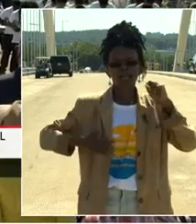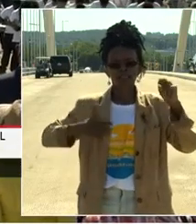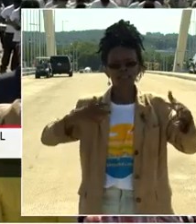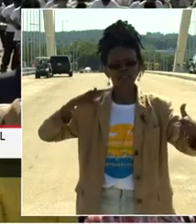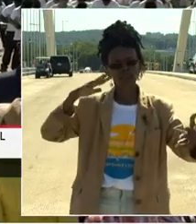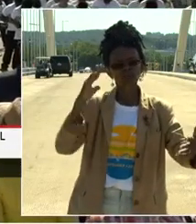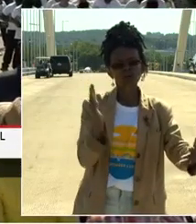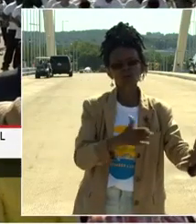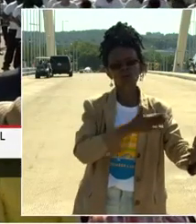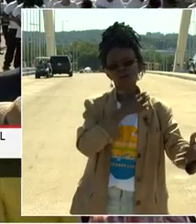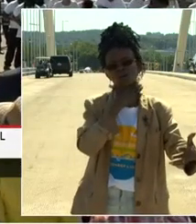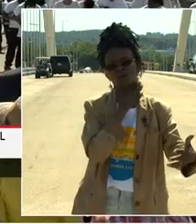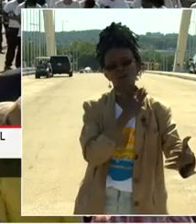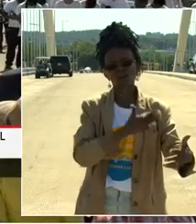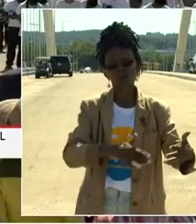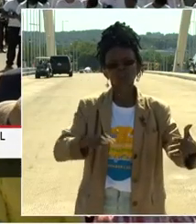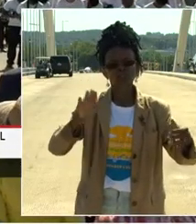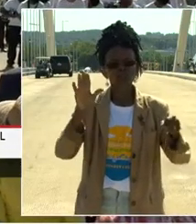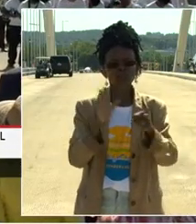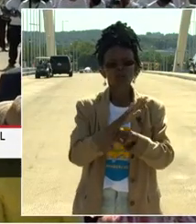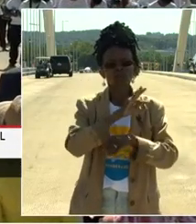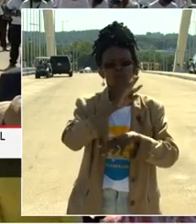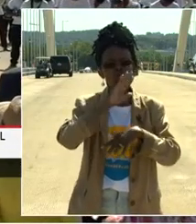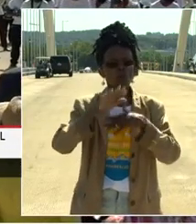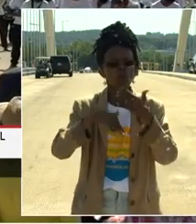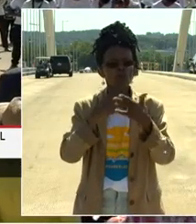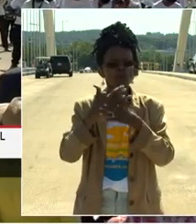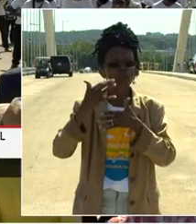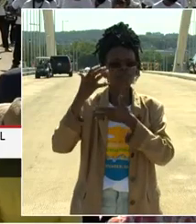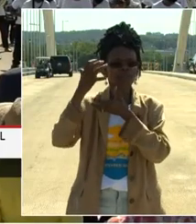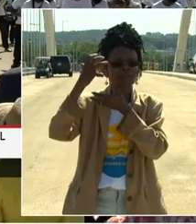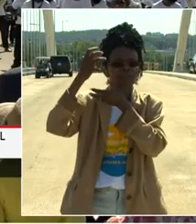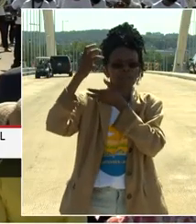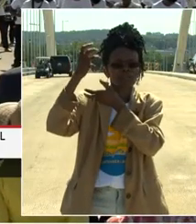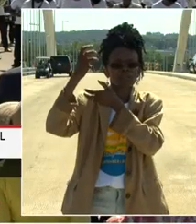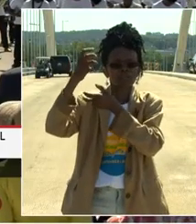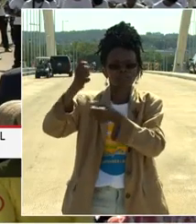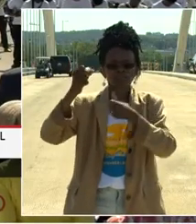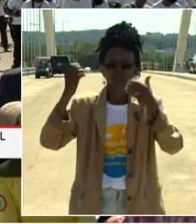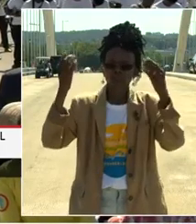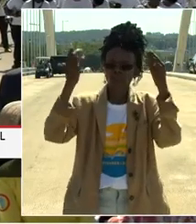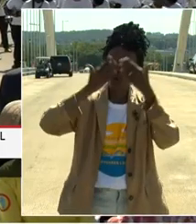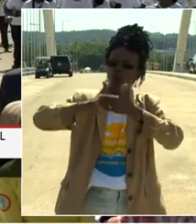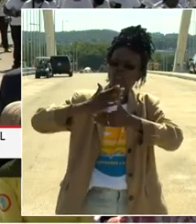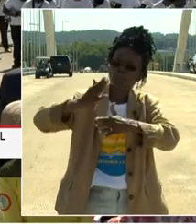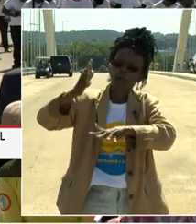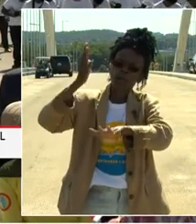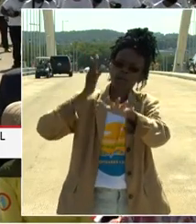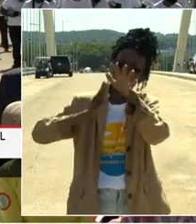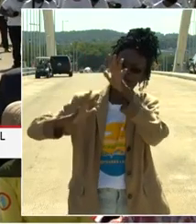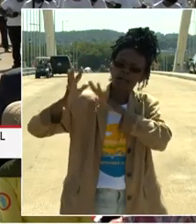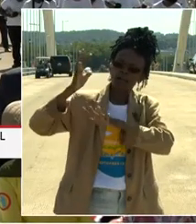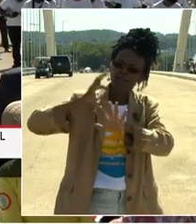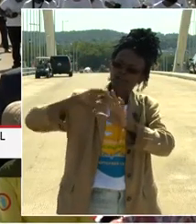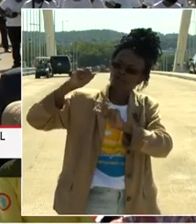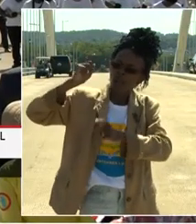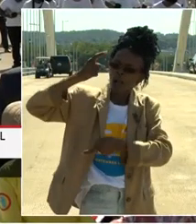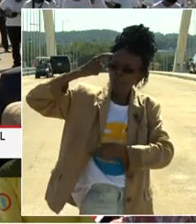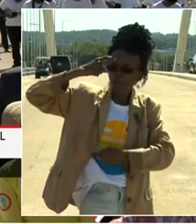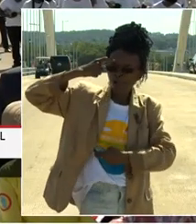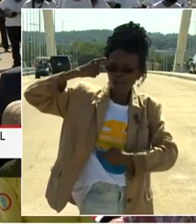song full of the faith that the dark past has taught